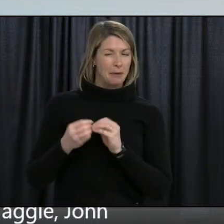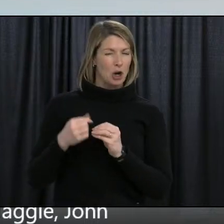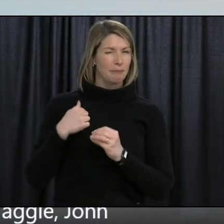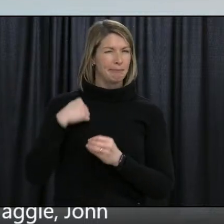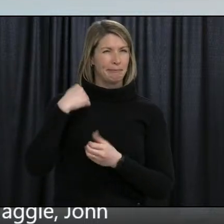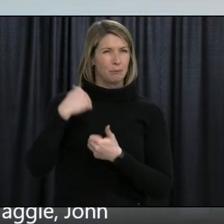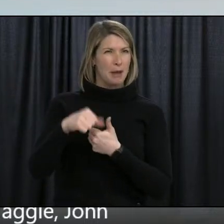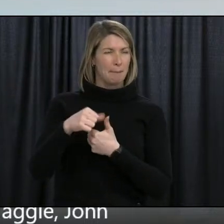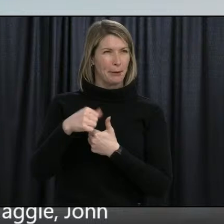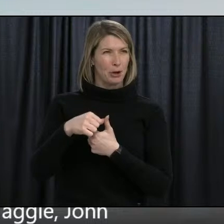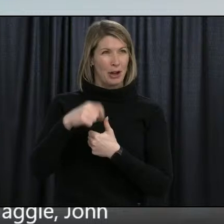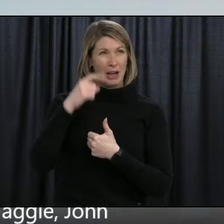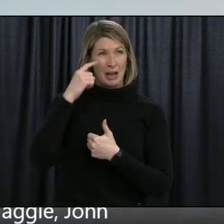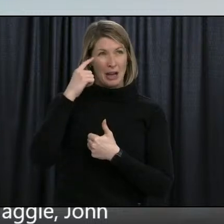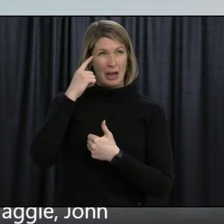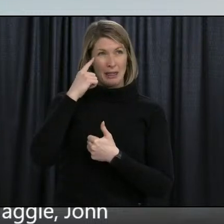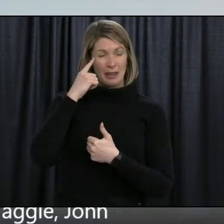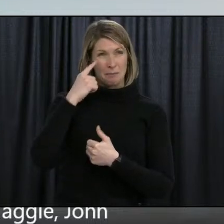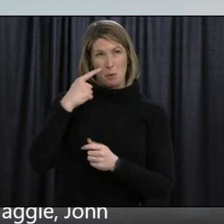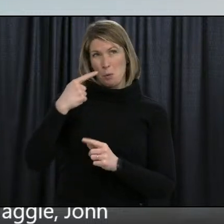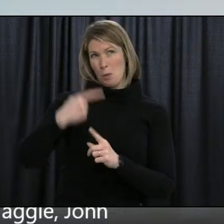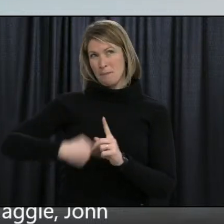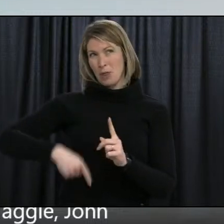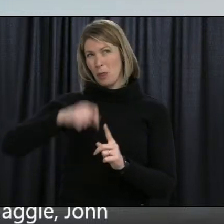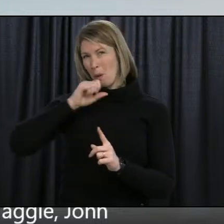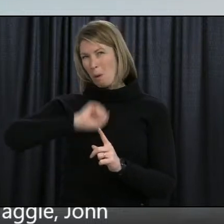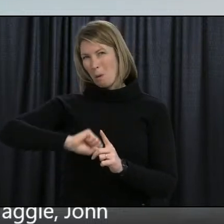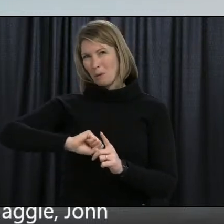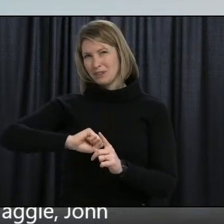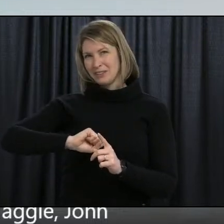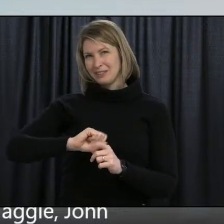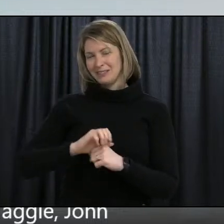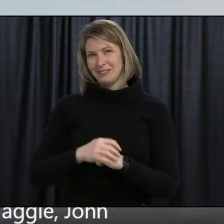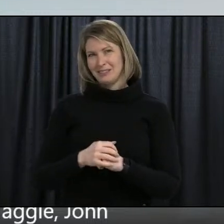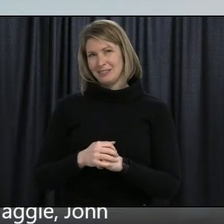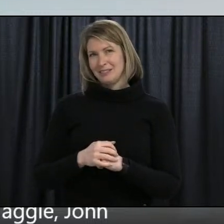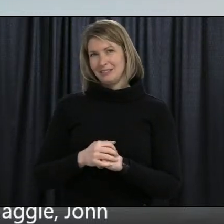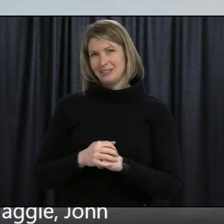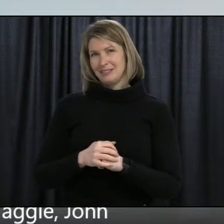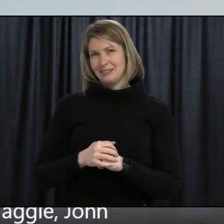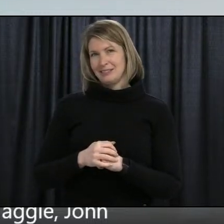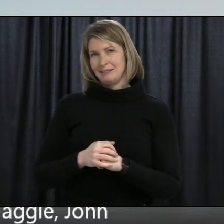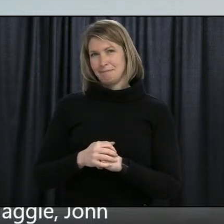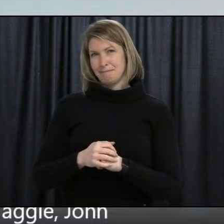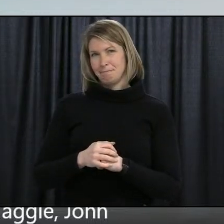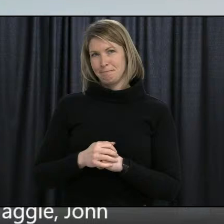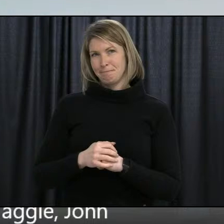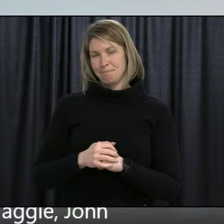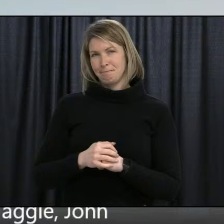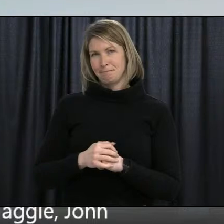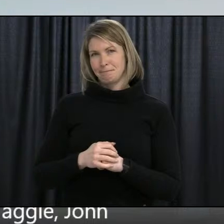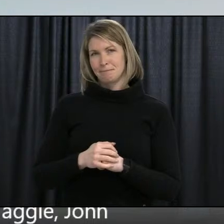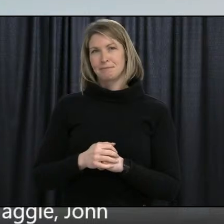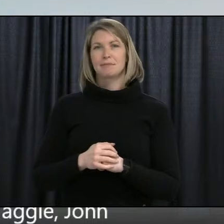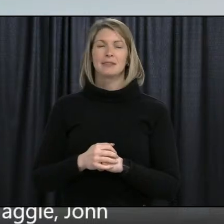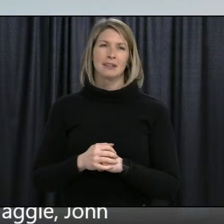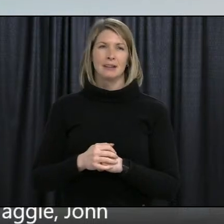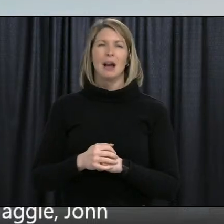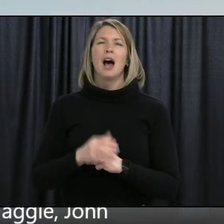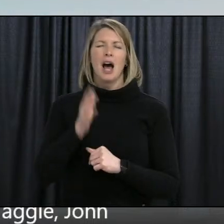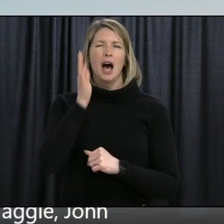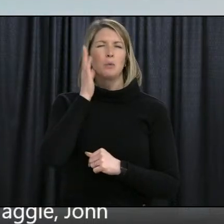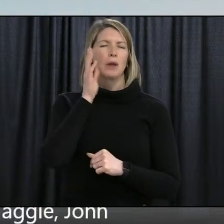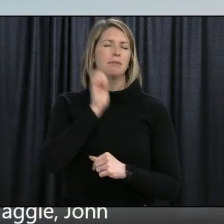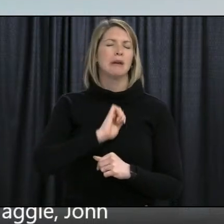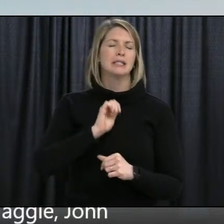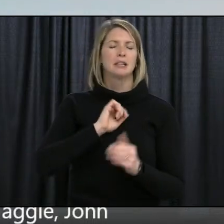is now a month and a half old. So rather than quote that and probably misquote it from memory, I will go